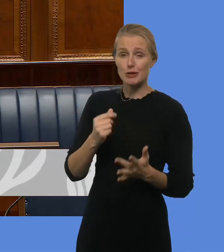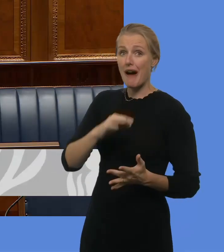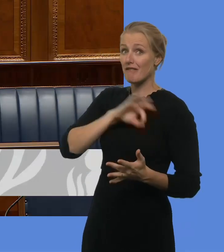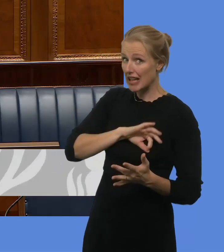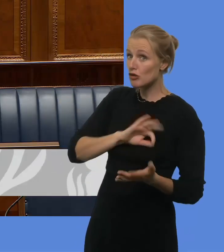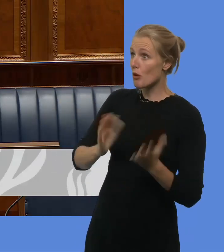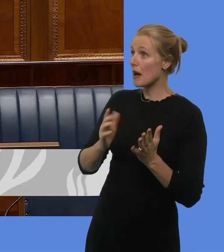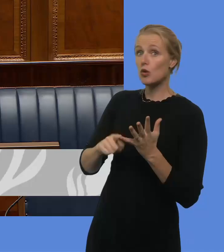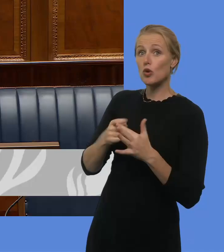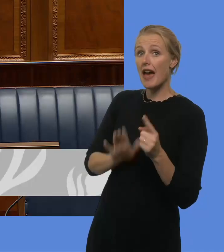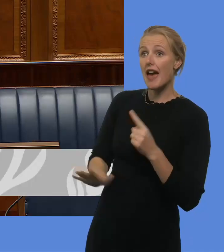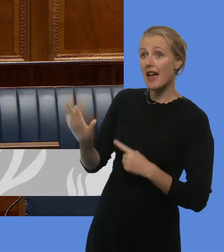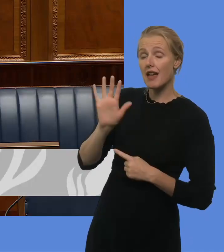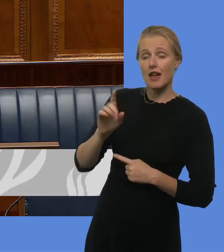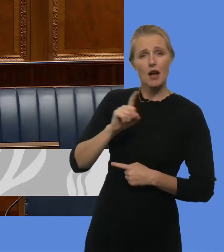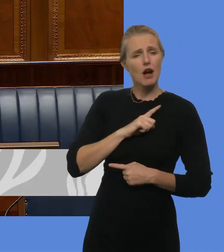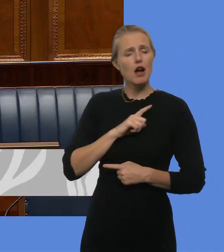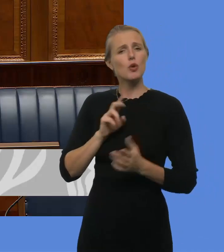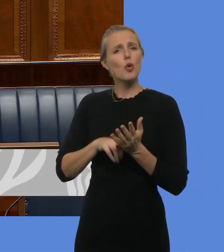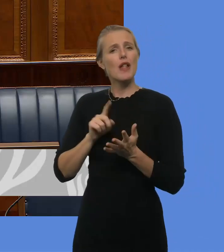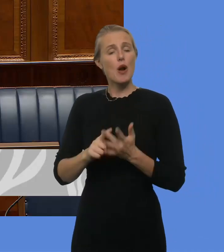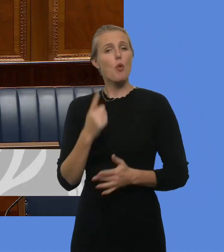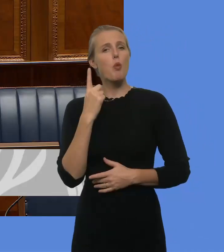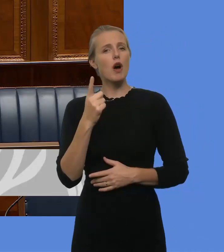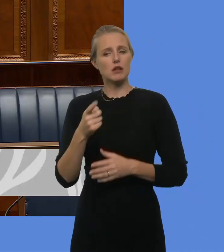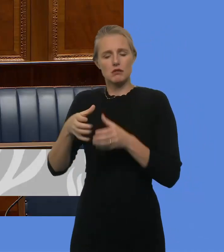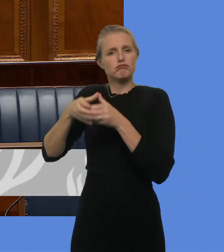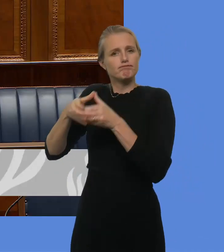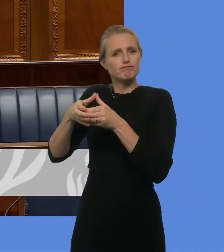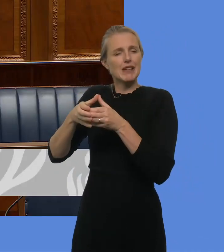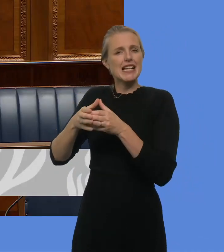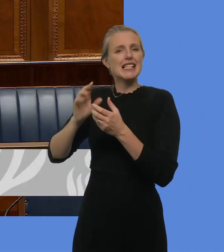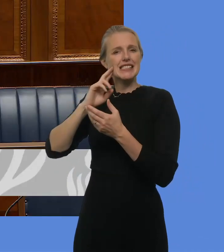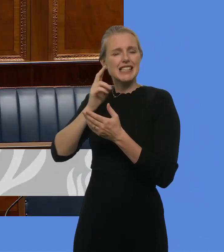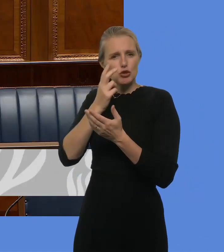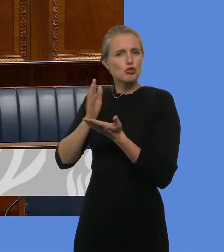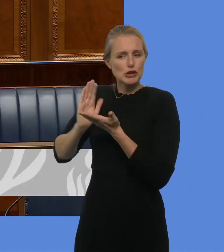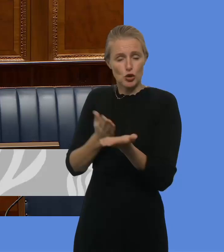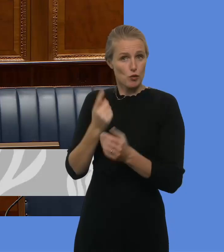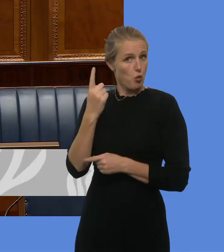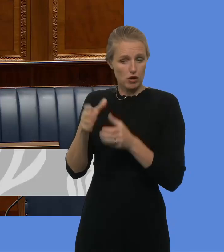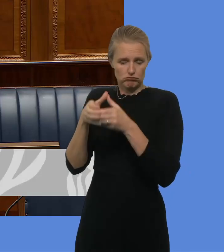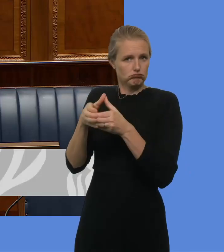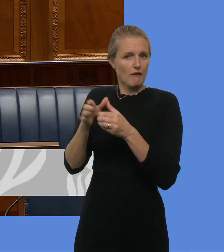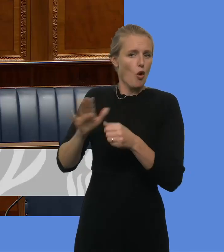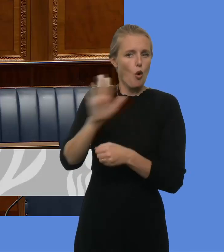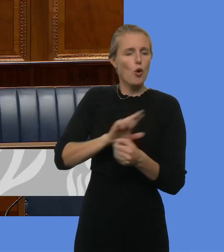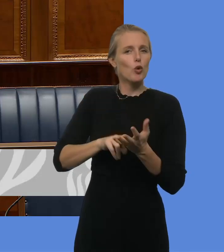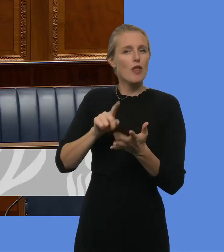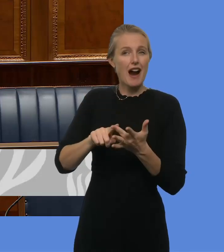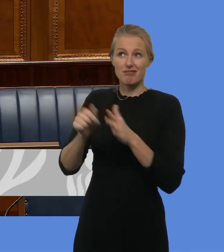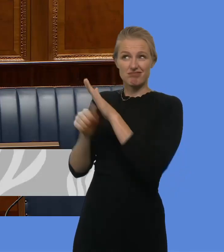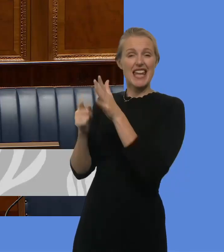rest of the UK in that it has one single unified sensory service, which is located obviously within